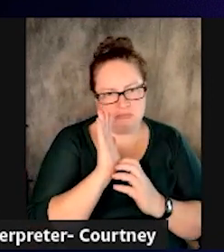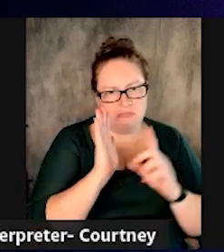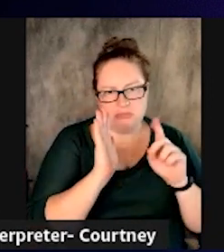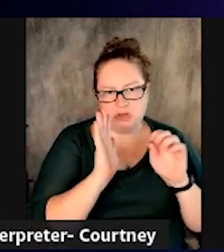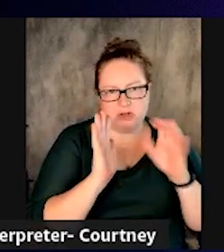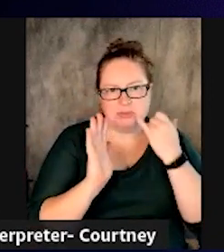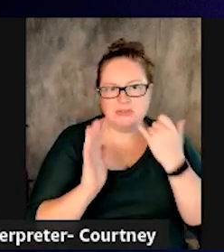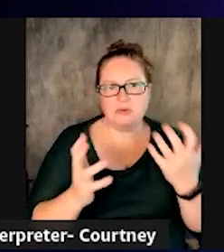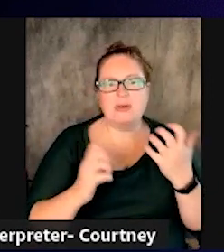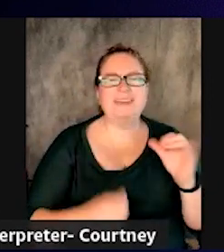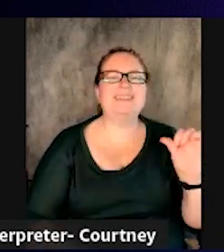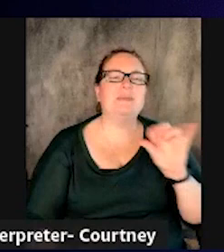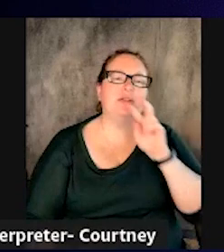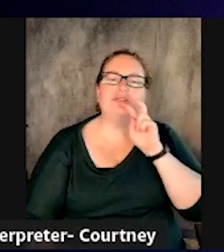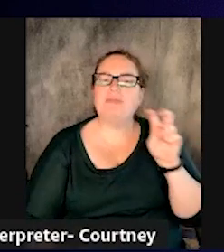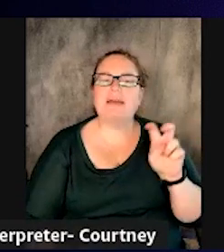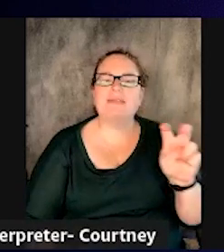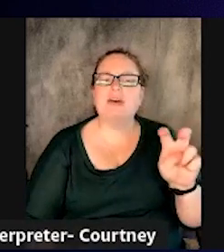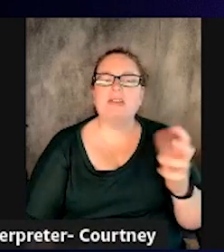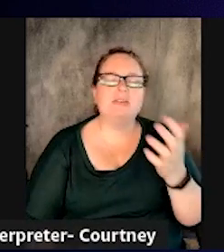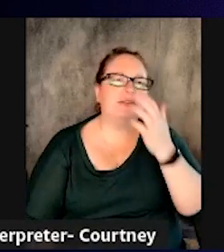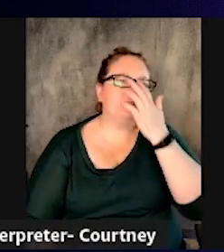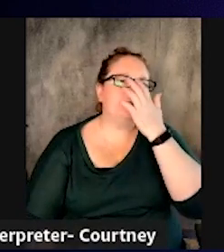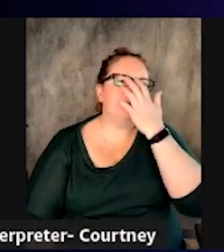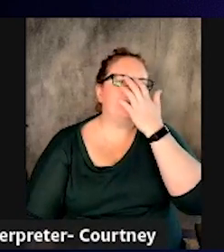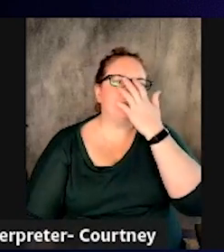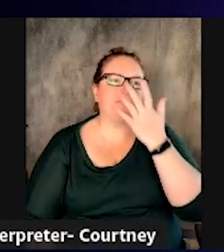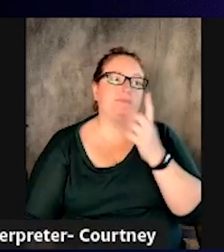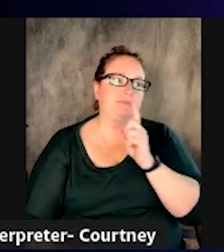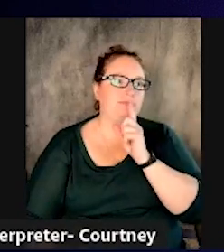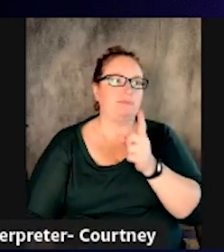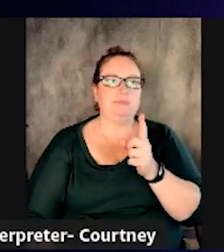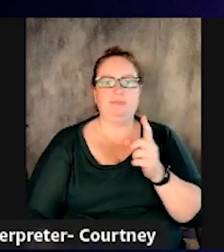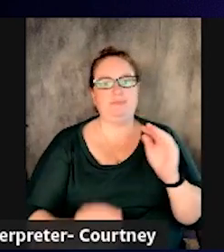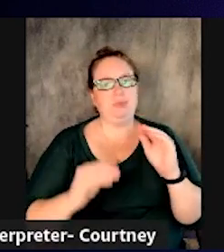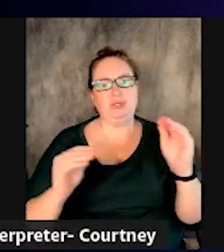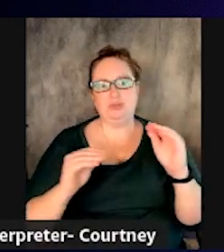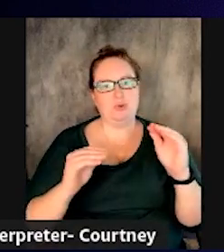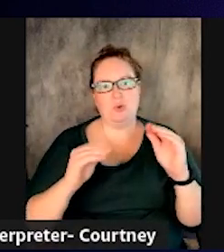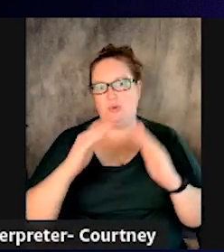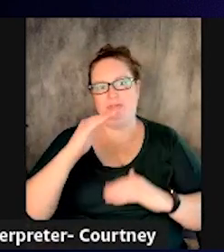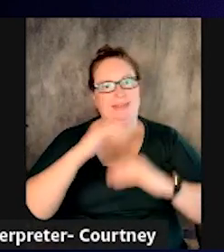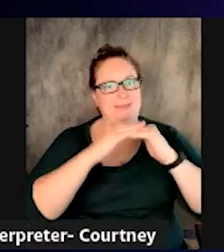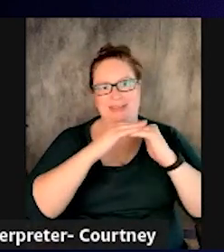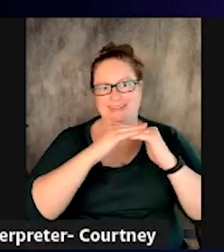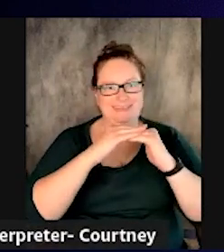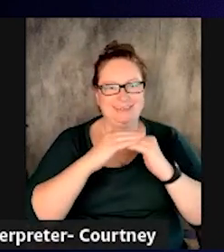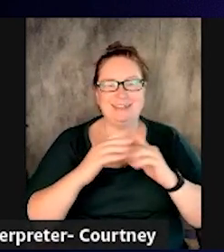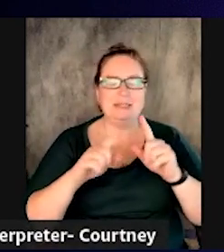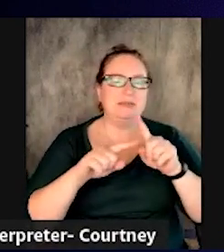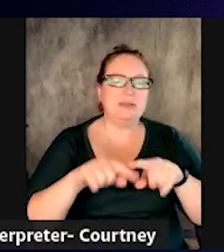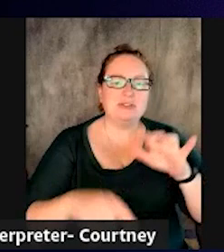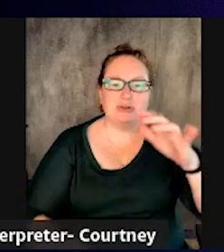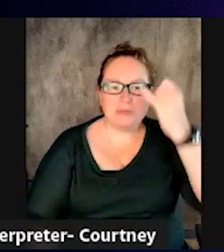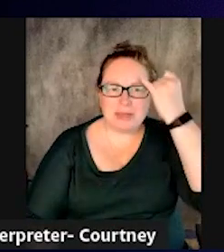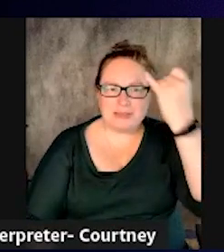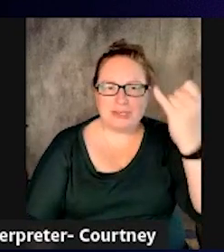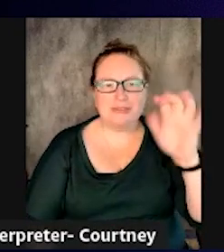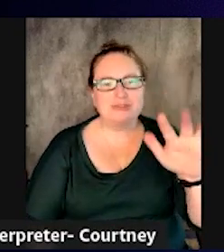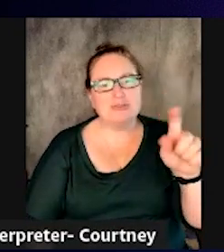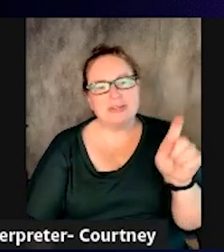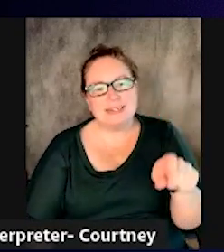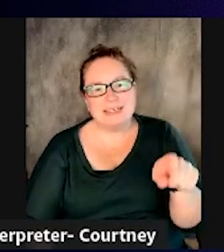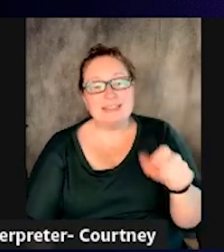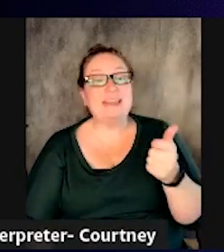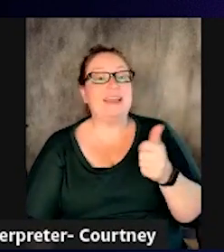similar to Python, and the sky's the limit. It depends on your imagination, on your needs, but anything that could be written